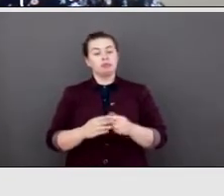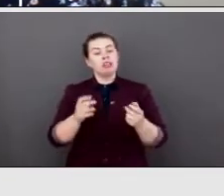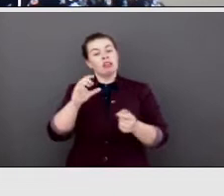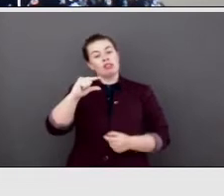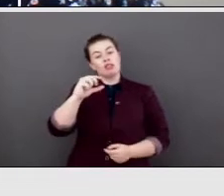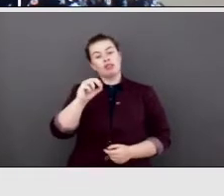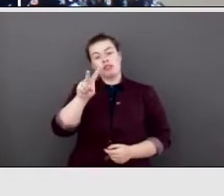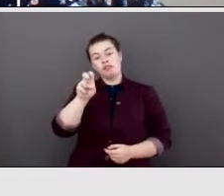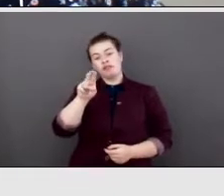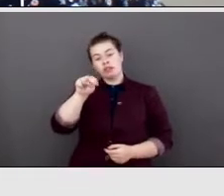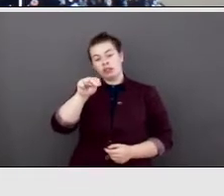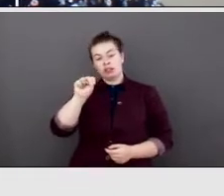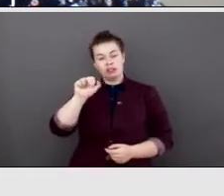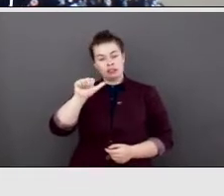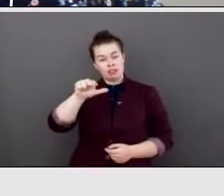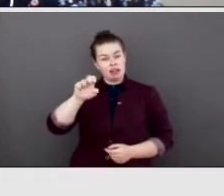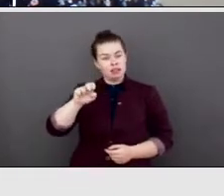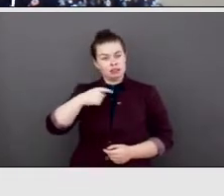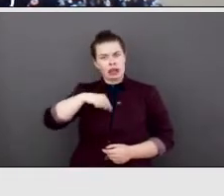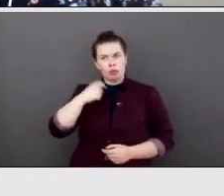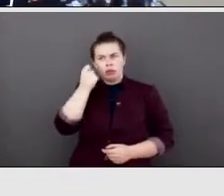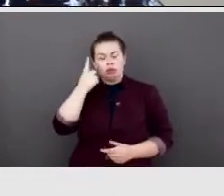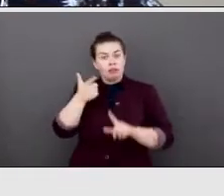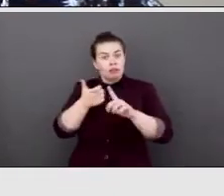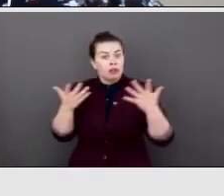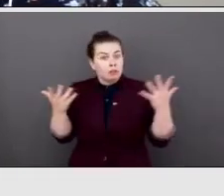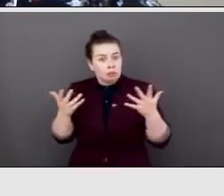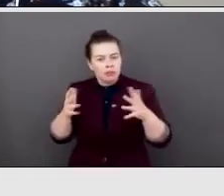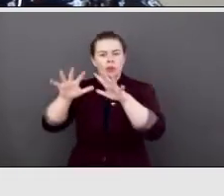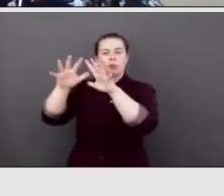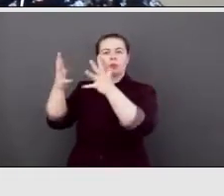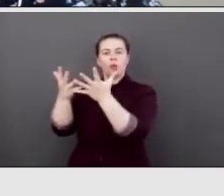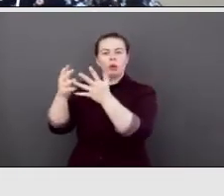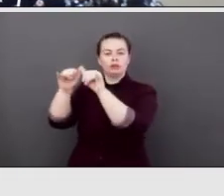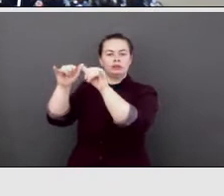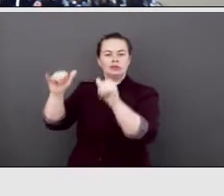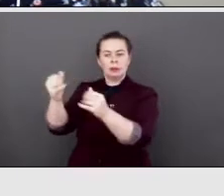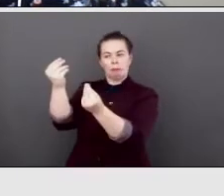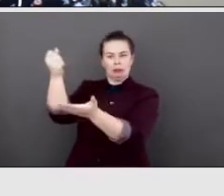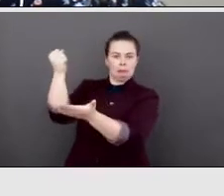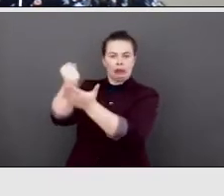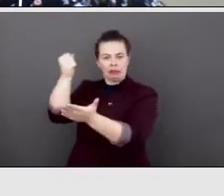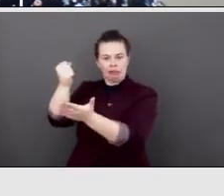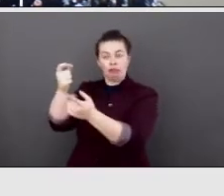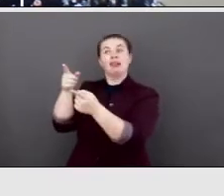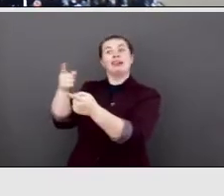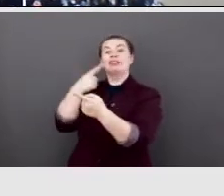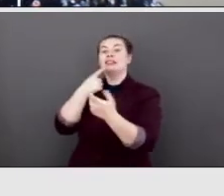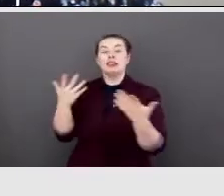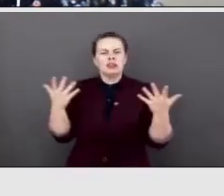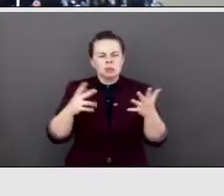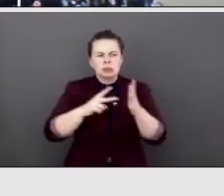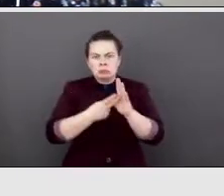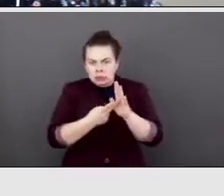We are using the World Bank's definition of governance, which is the process and institutions through which decisions are